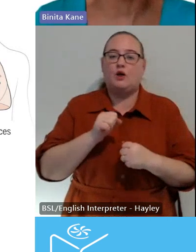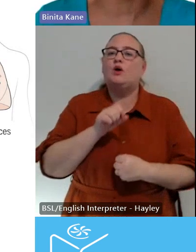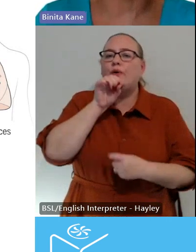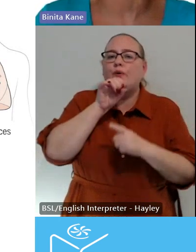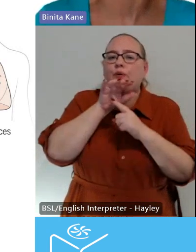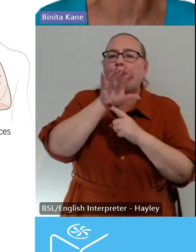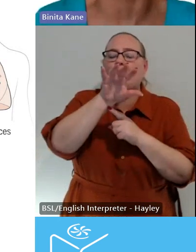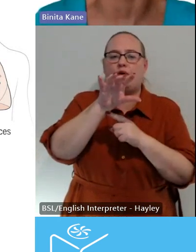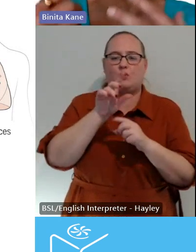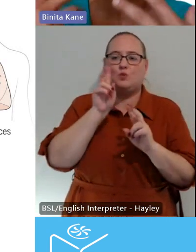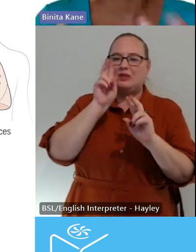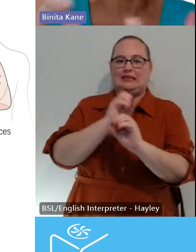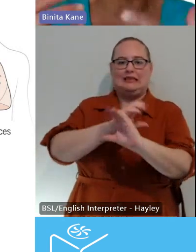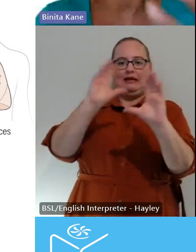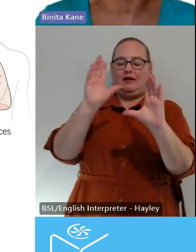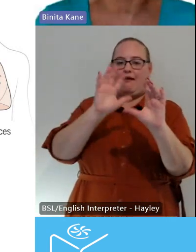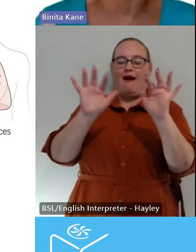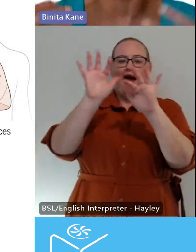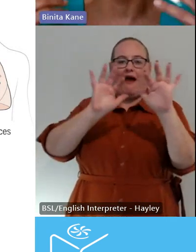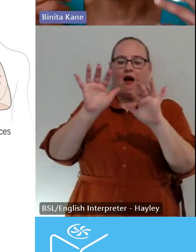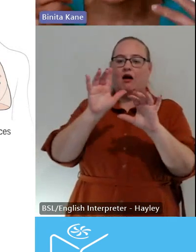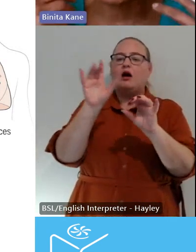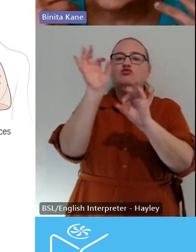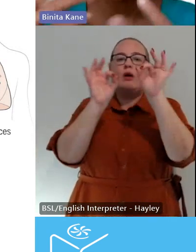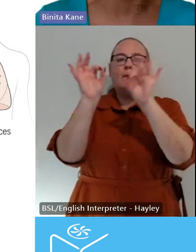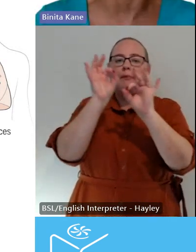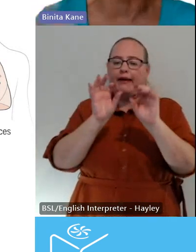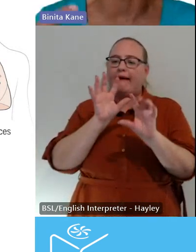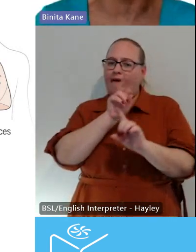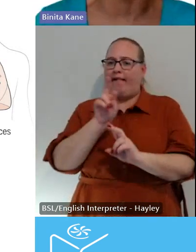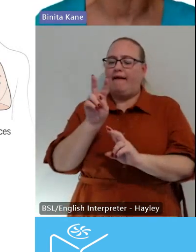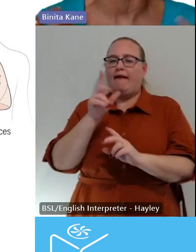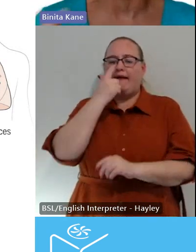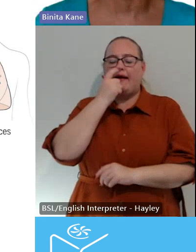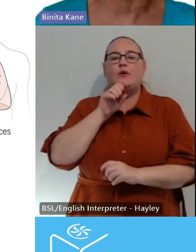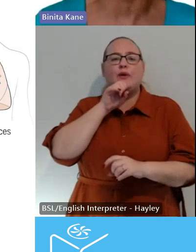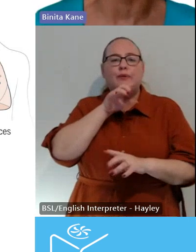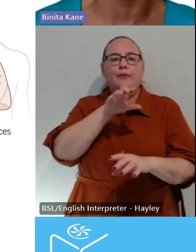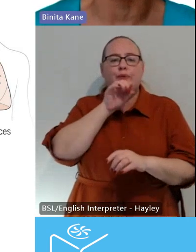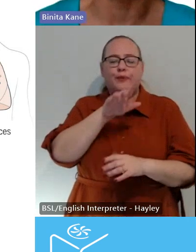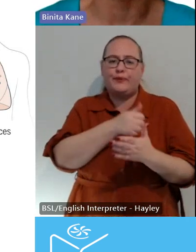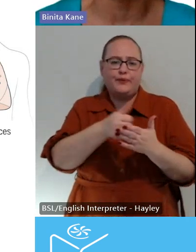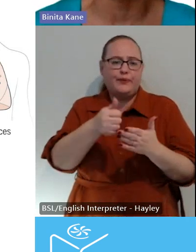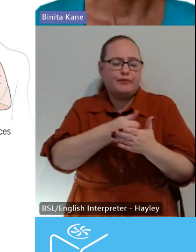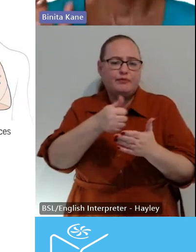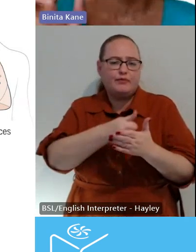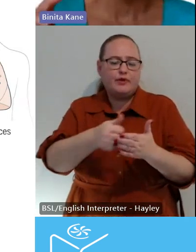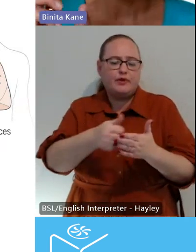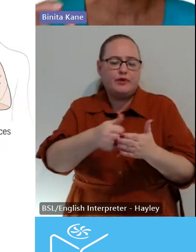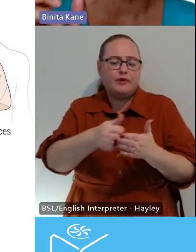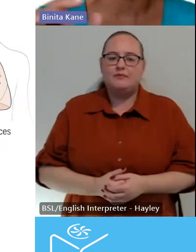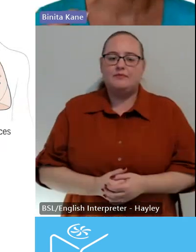So what you're observing there is the aerosols, the droplets that we are exhaling all the time as we breathe in and out. And